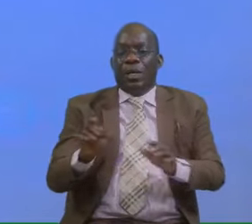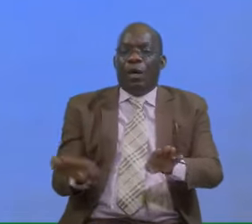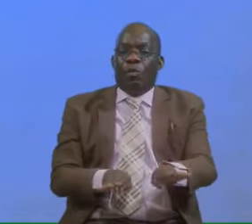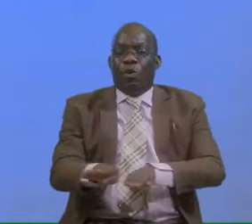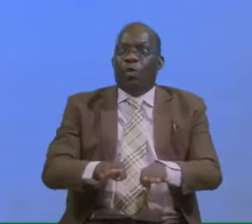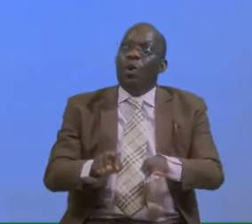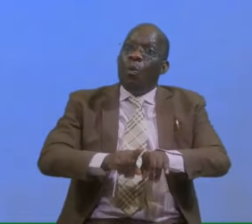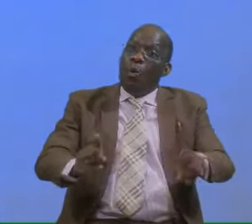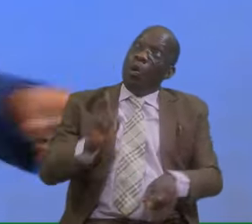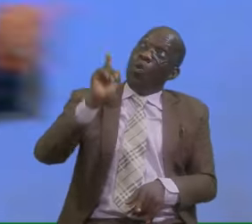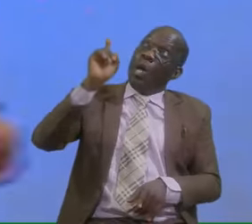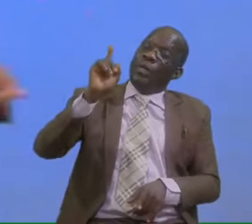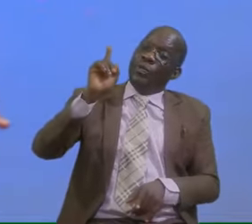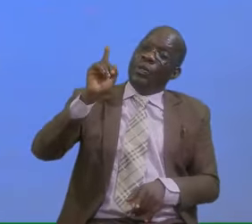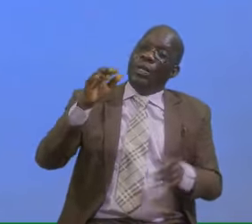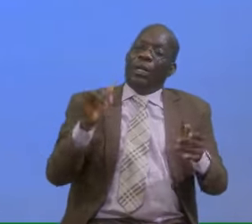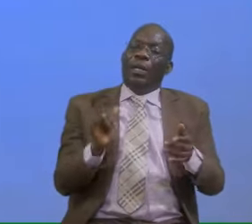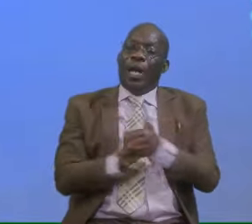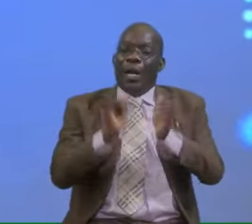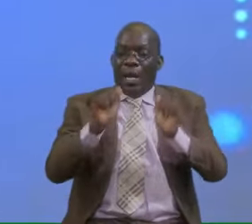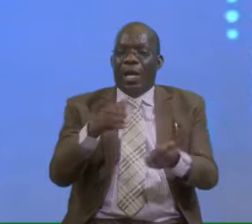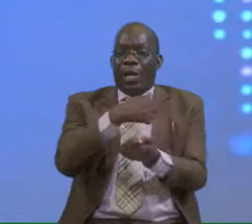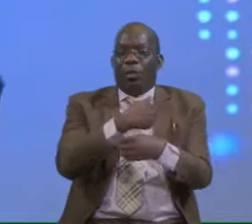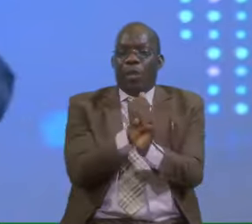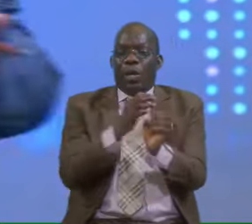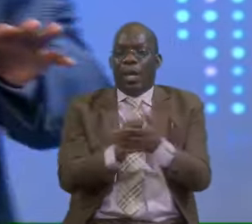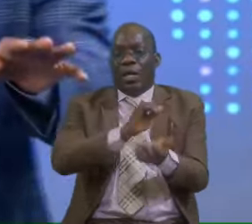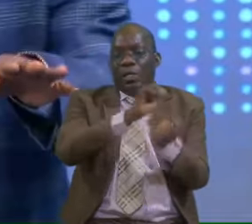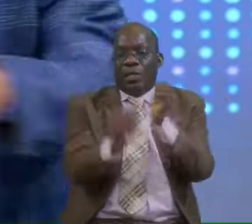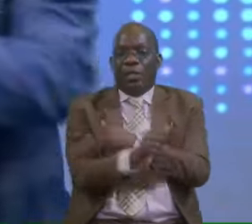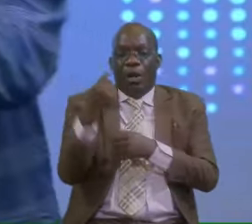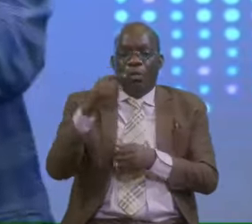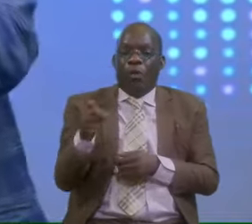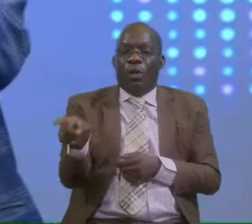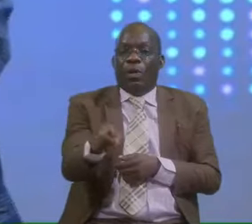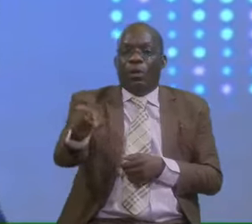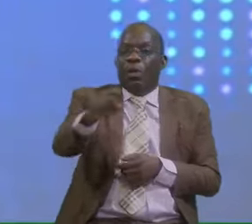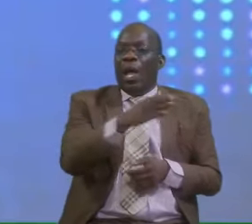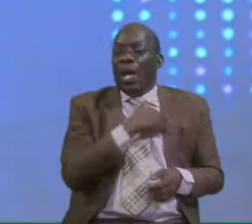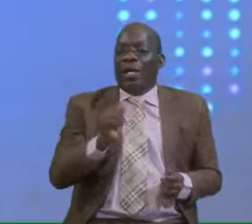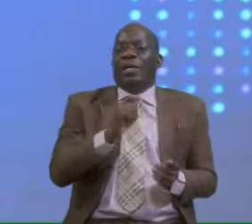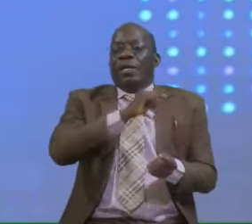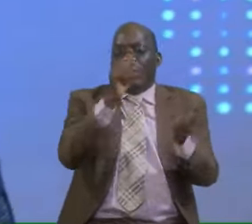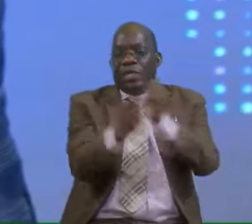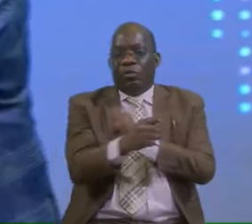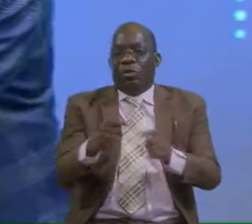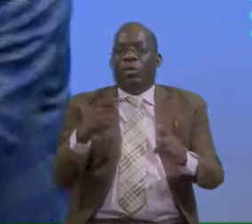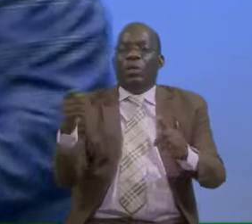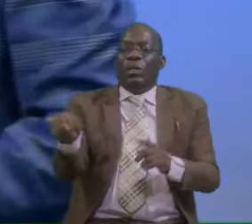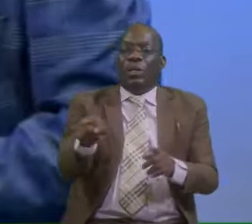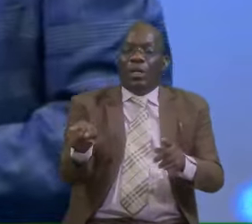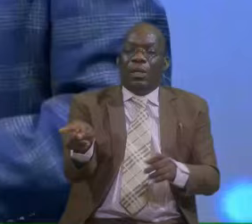that change for them and turn them around and transform their lives. He is the one that